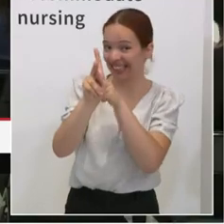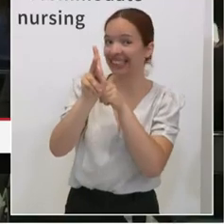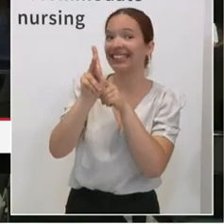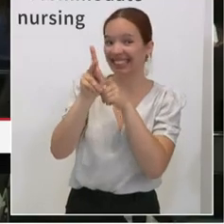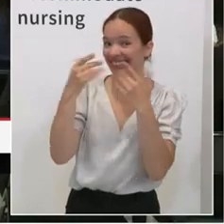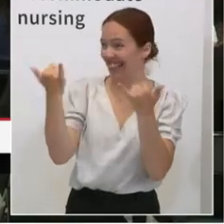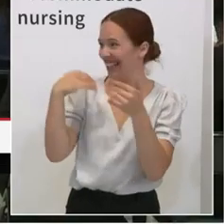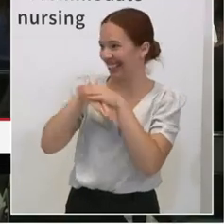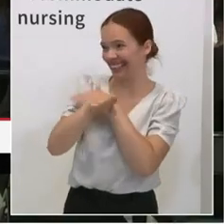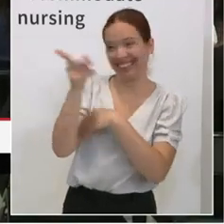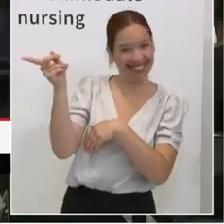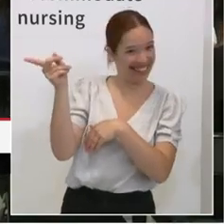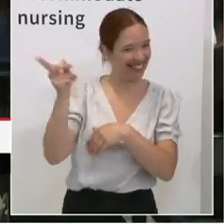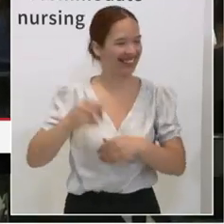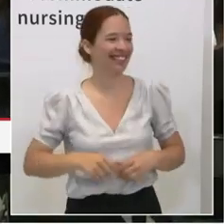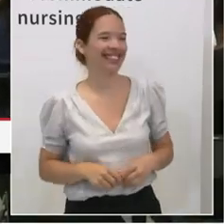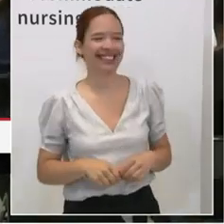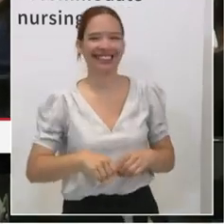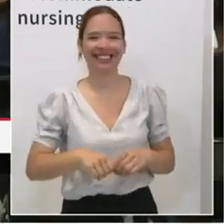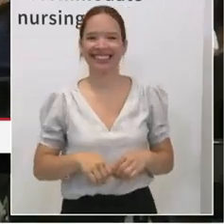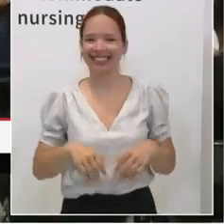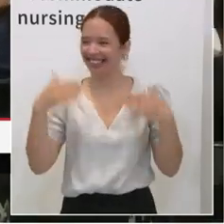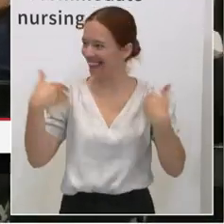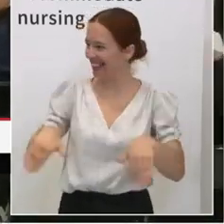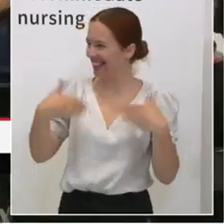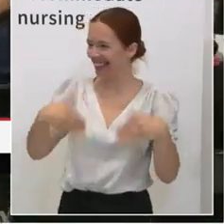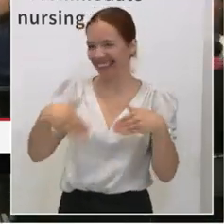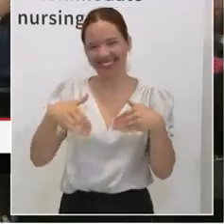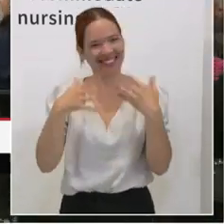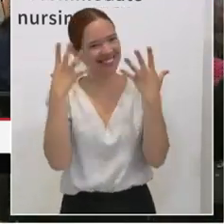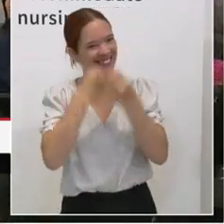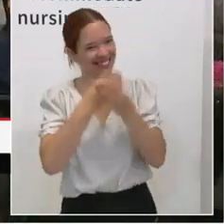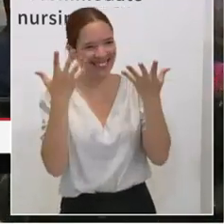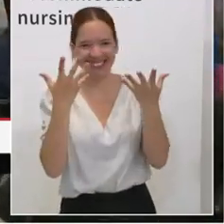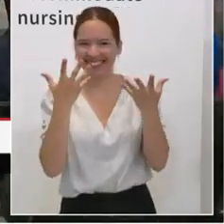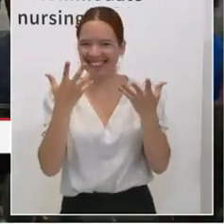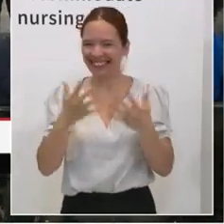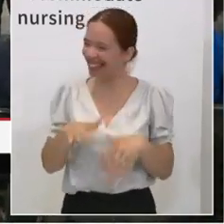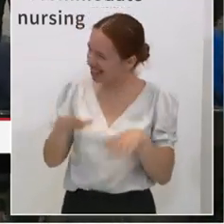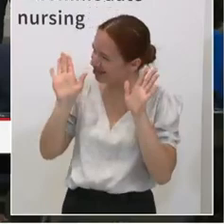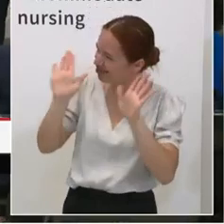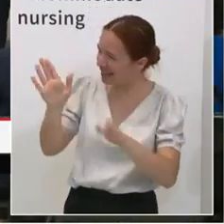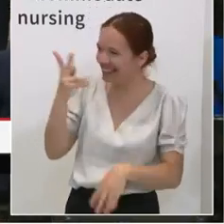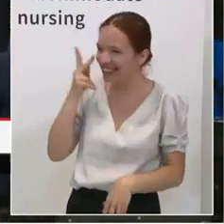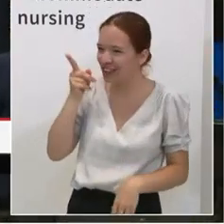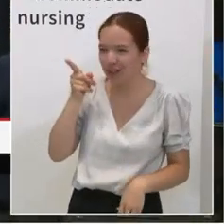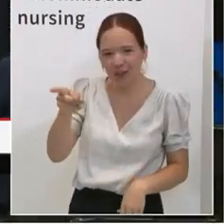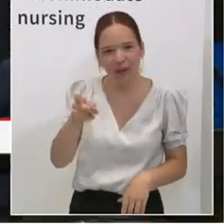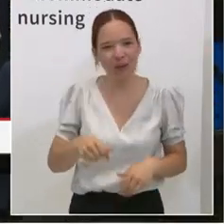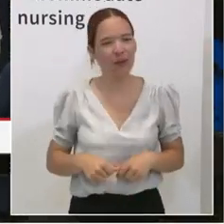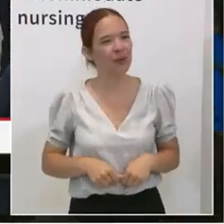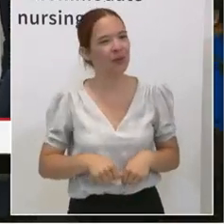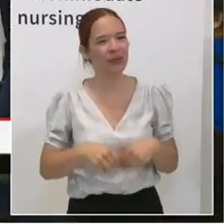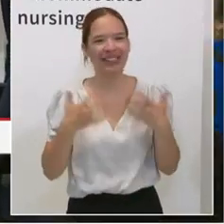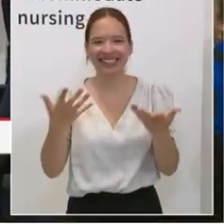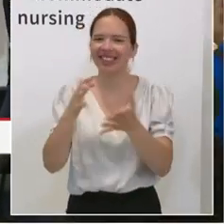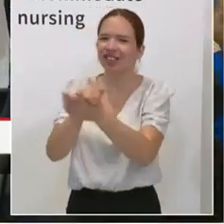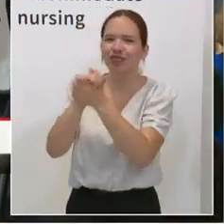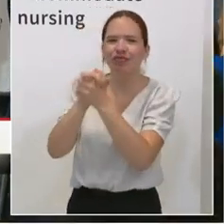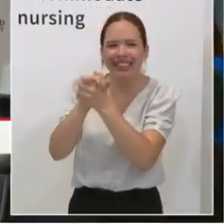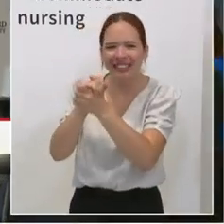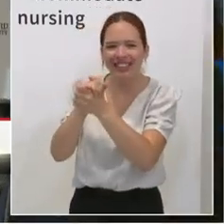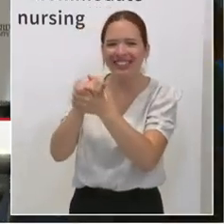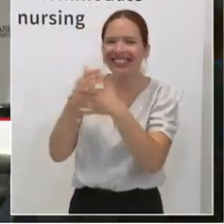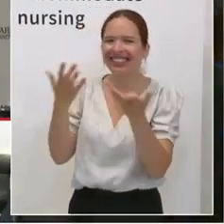I think he's a real short timer, so it's good to see Dr. Frederick and congratulate him on his wonderful